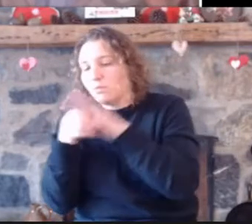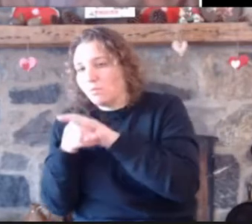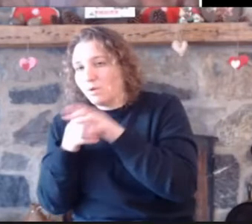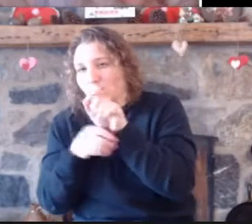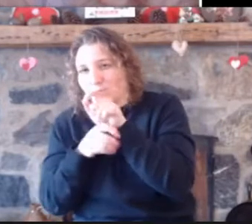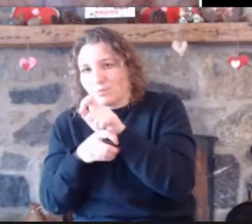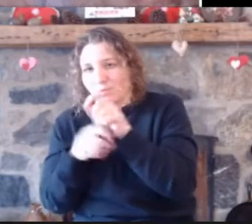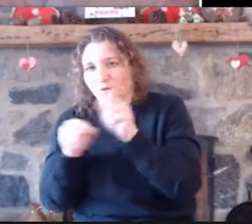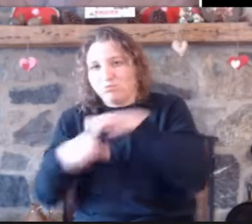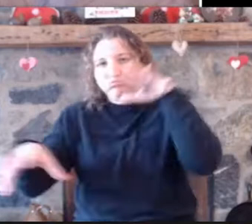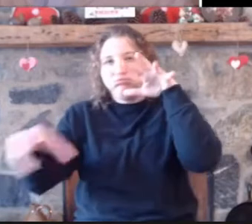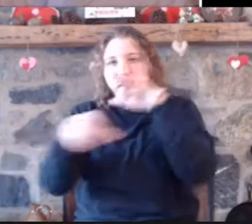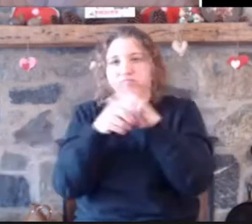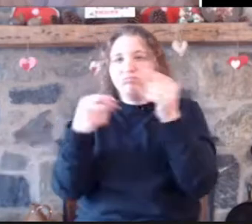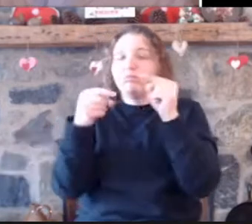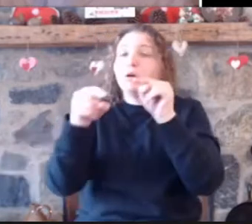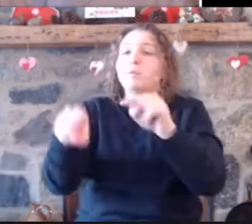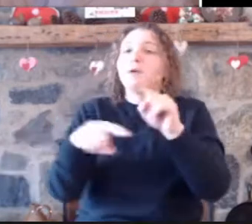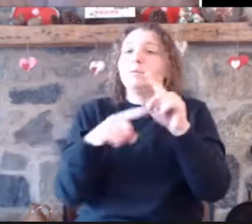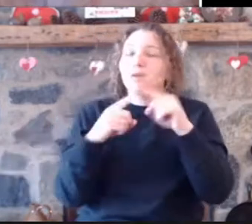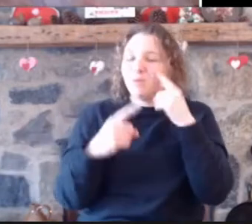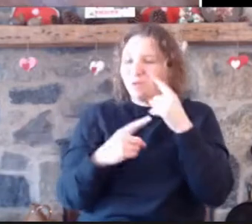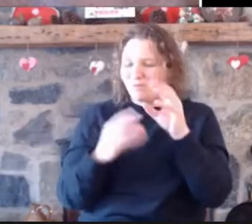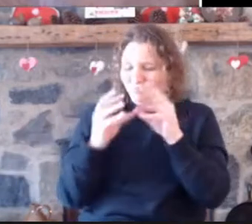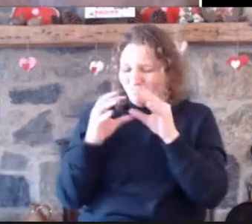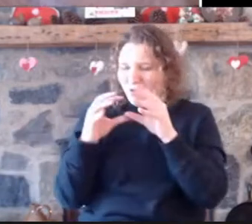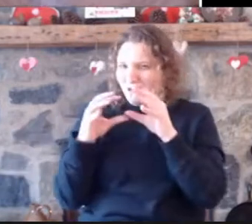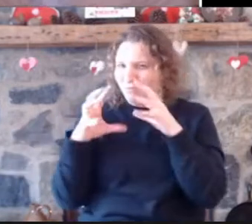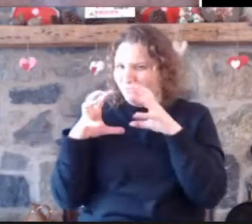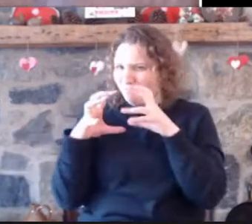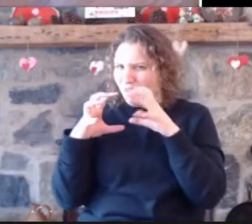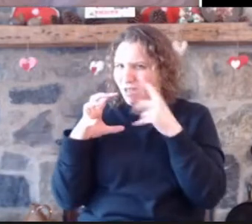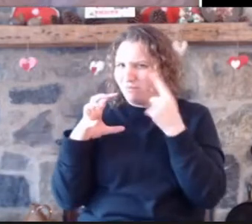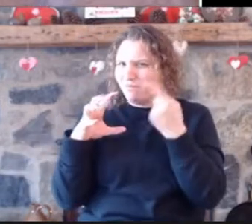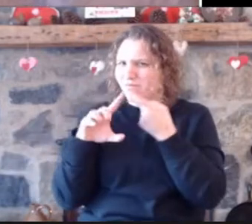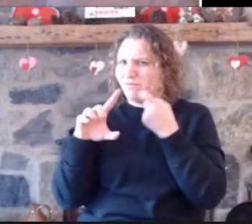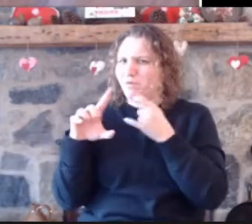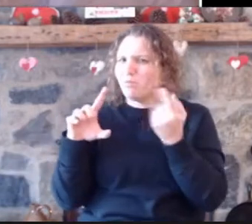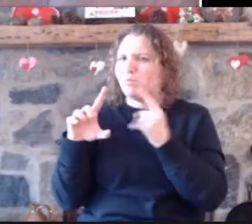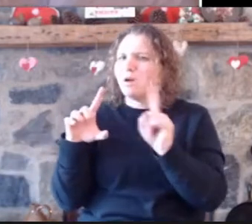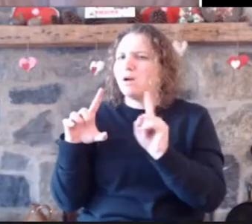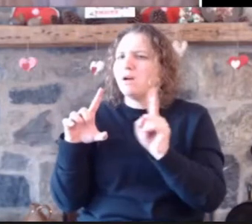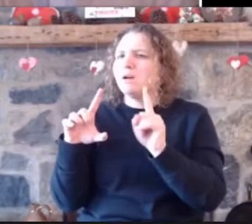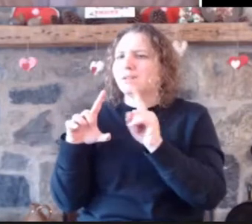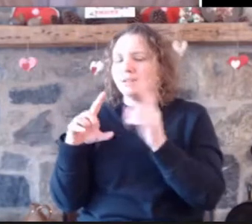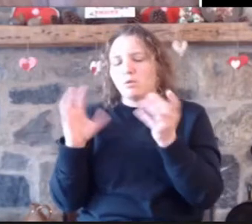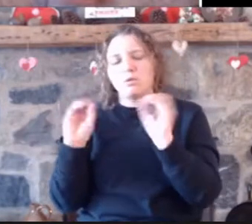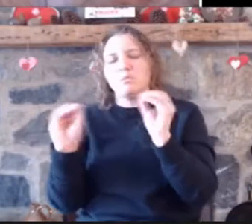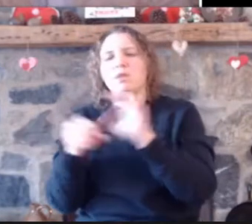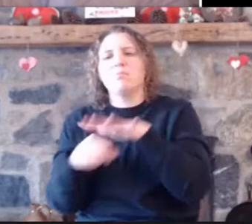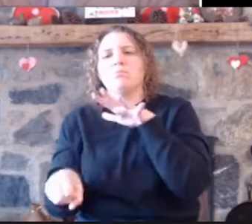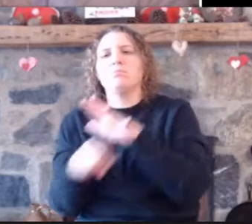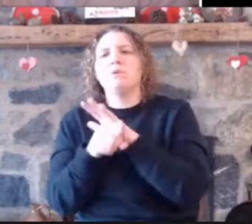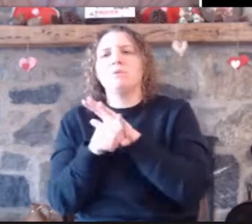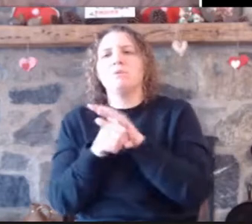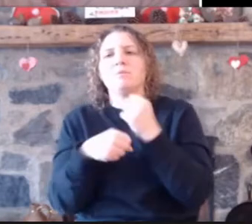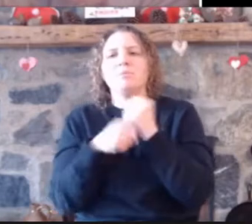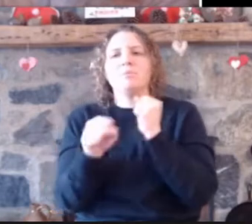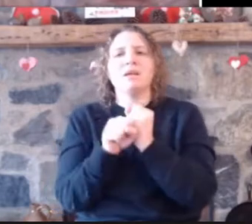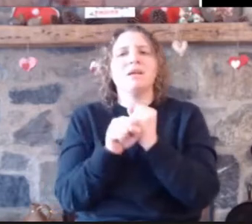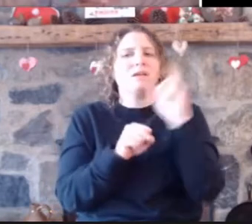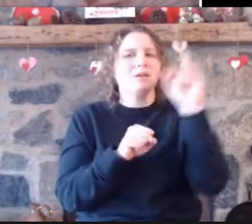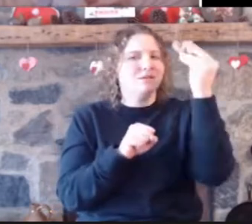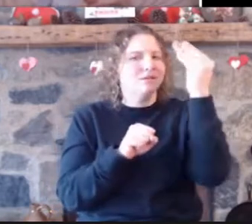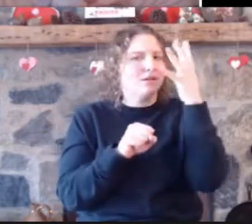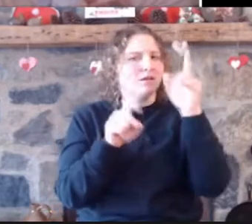into a Big Bang. But when we asked where the matter came from, then they said, well, then nothing blew up, and nothing created sun, moon, and stars, even though they're not evenly distributed